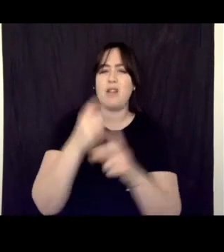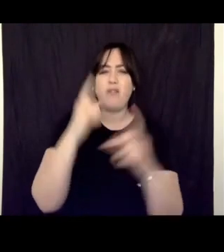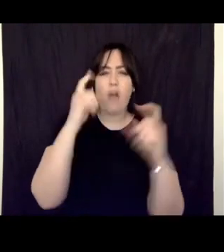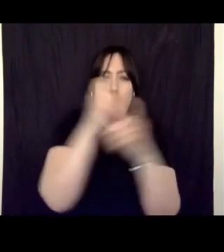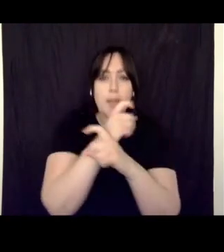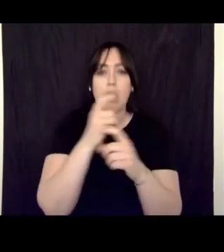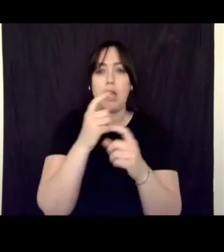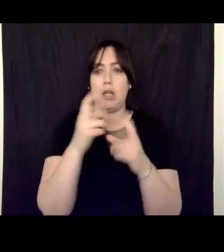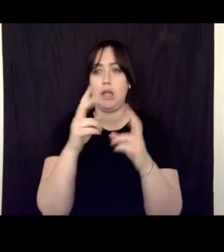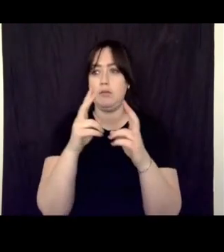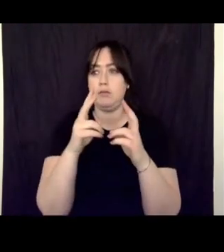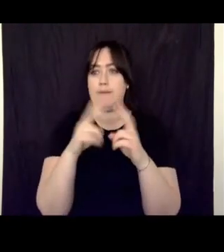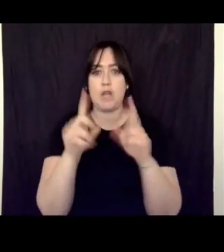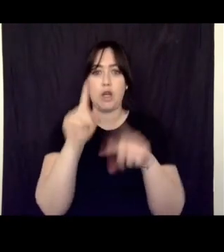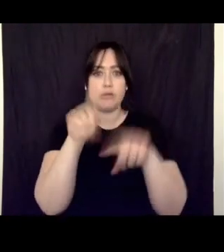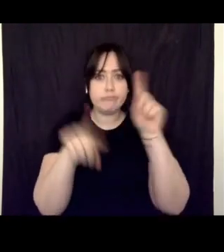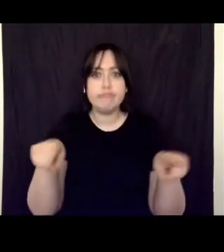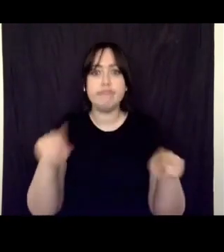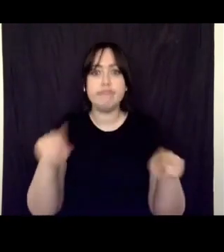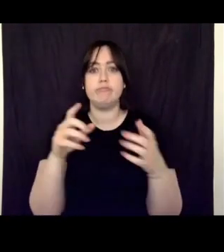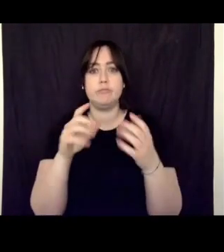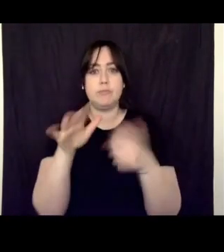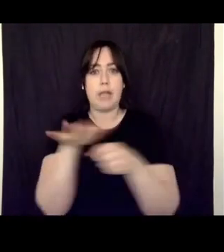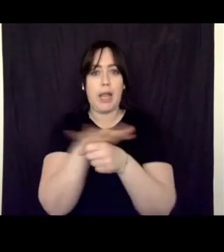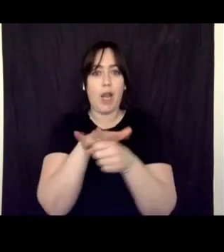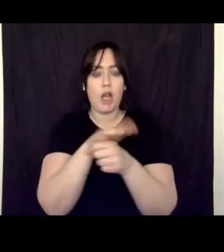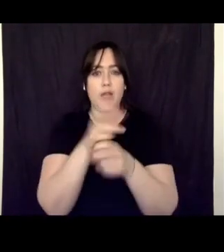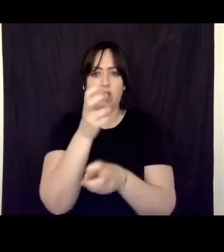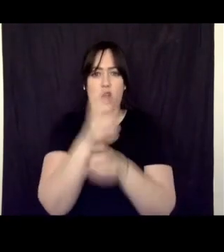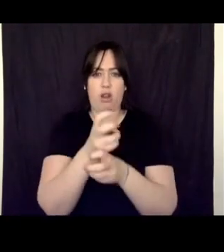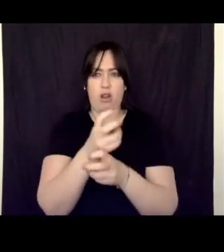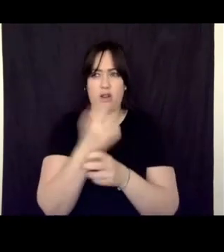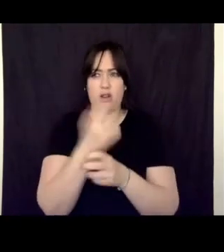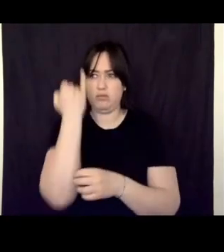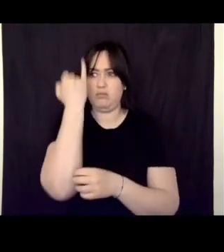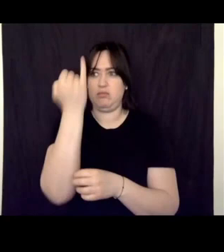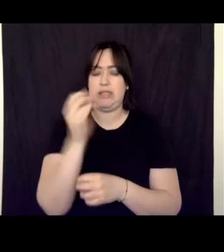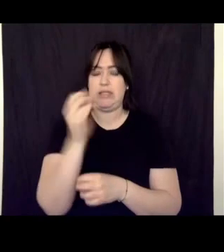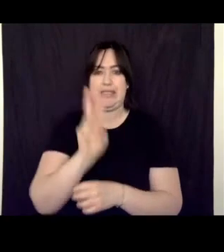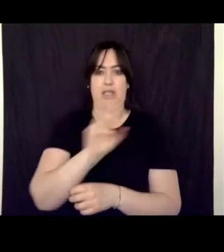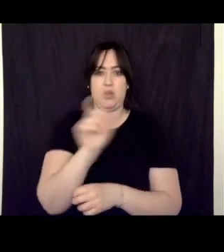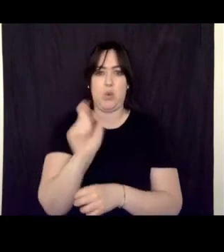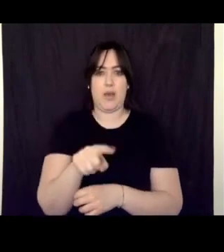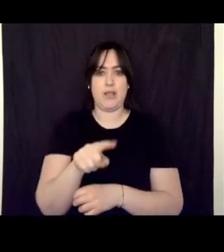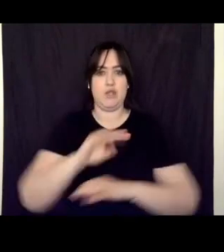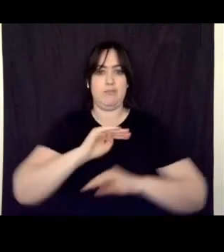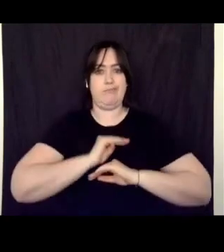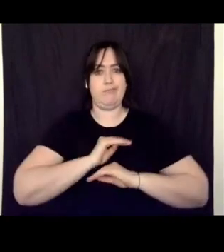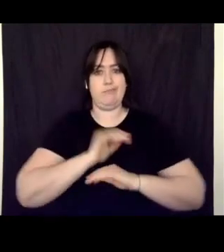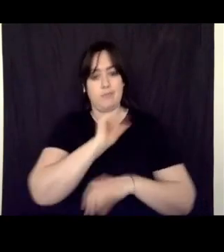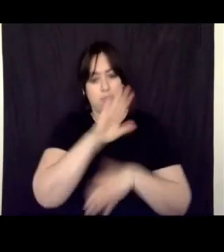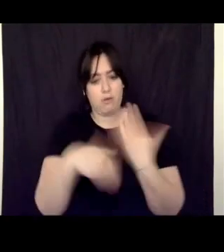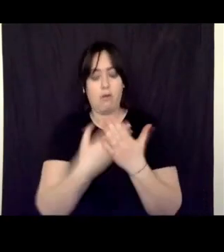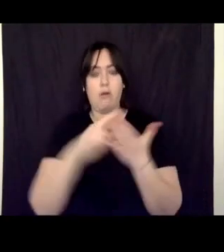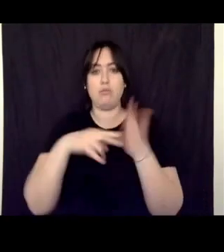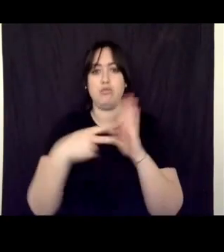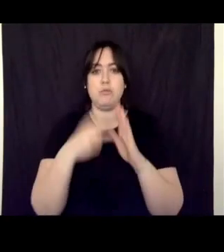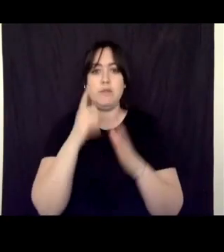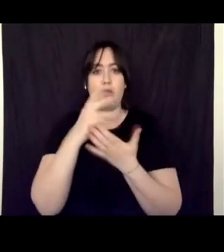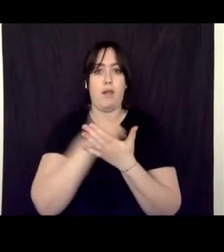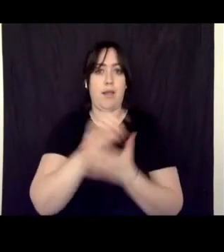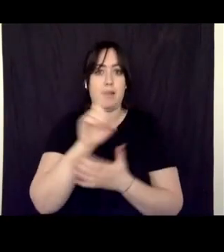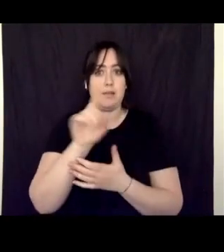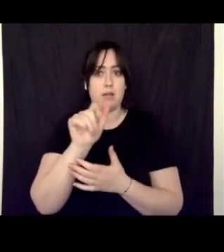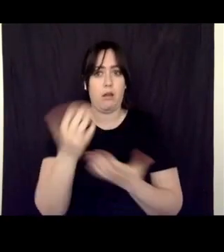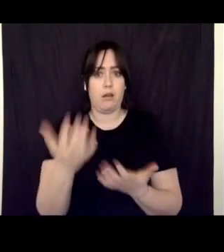involved area, and it's hard to imagine 6 questions fulfilling every purpose for collecting disability data.